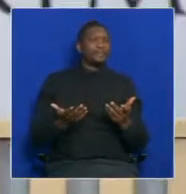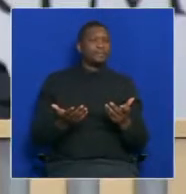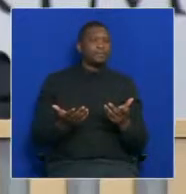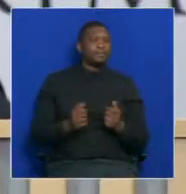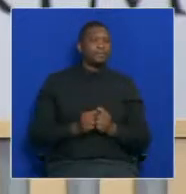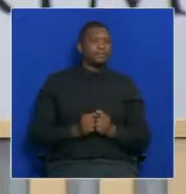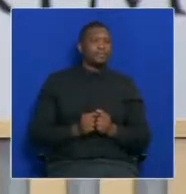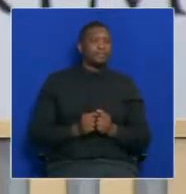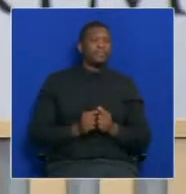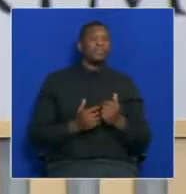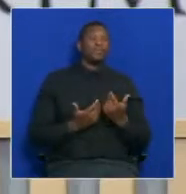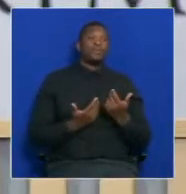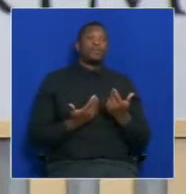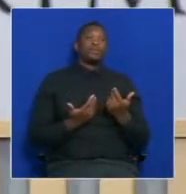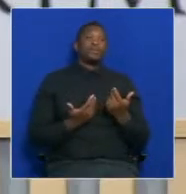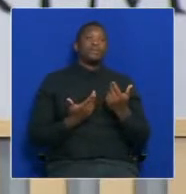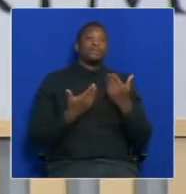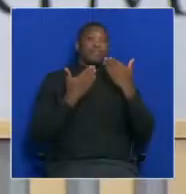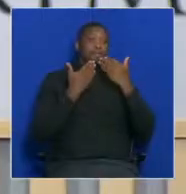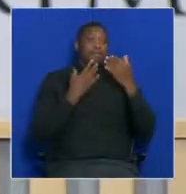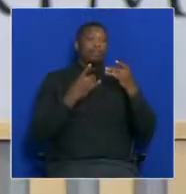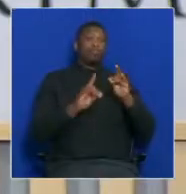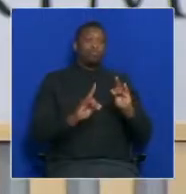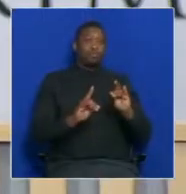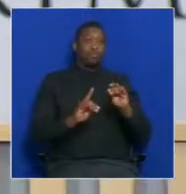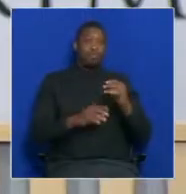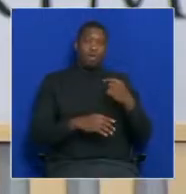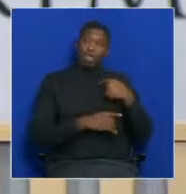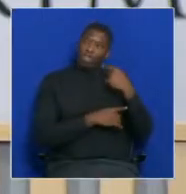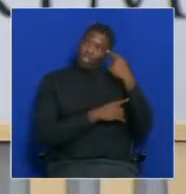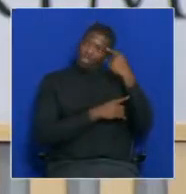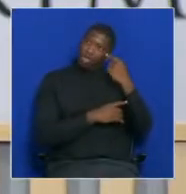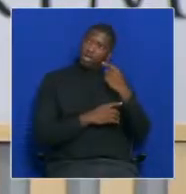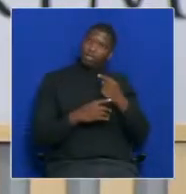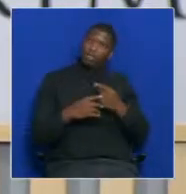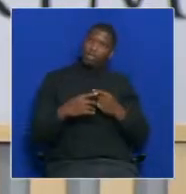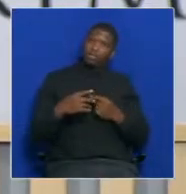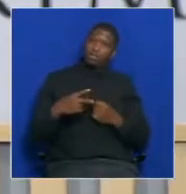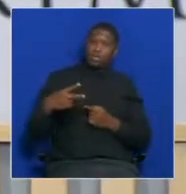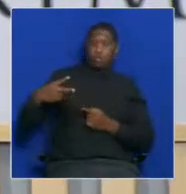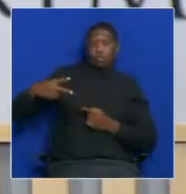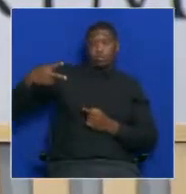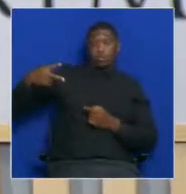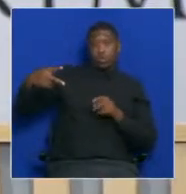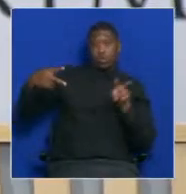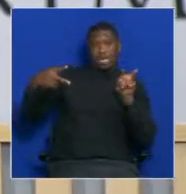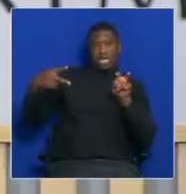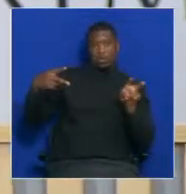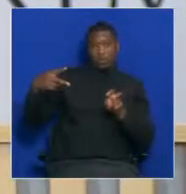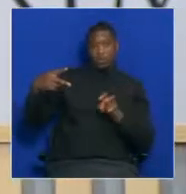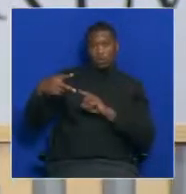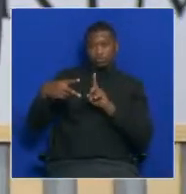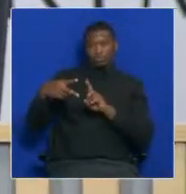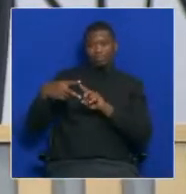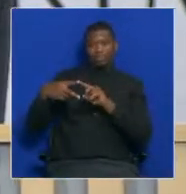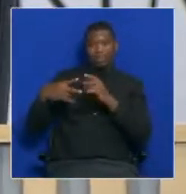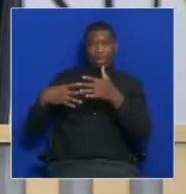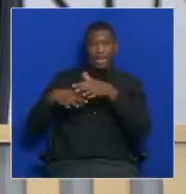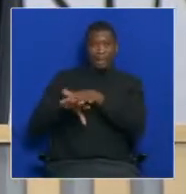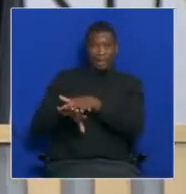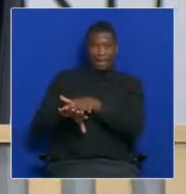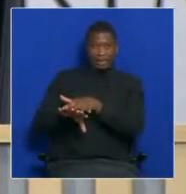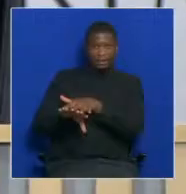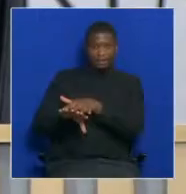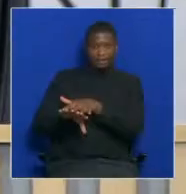Thanks, Chair. I think the two issues Chair wanted me to address was the issue of applicability.